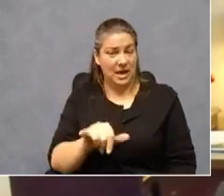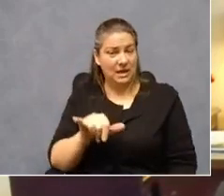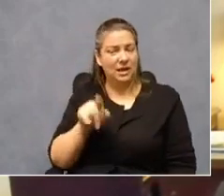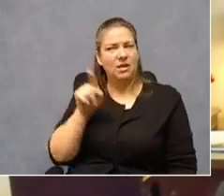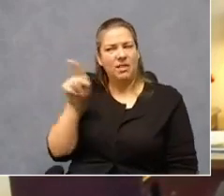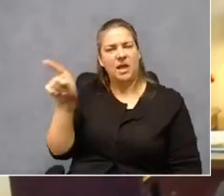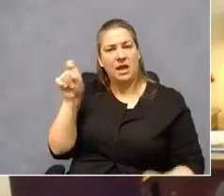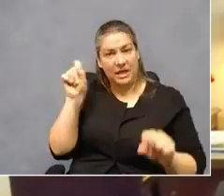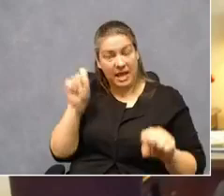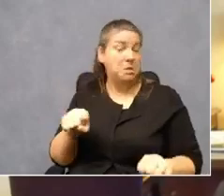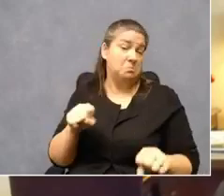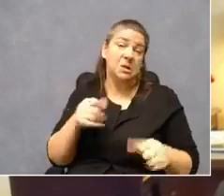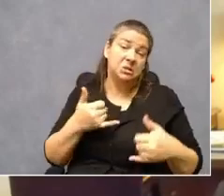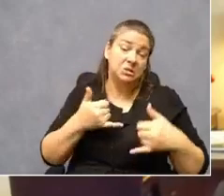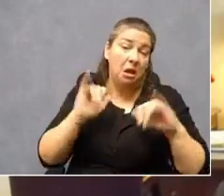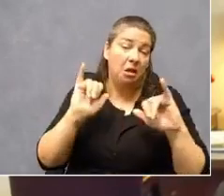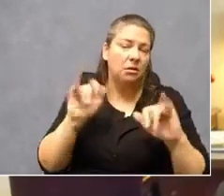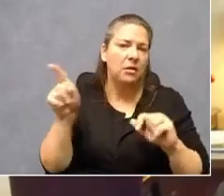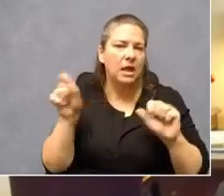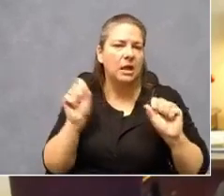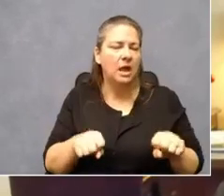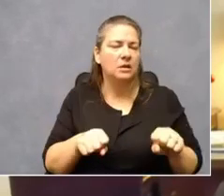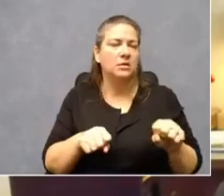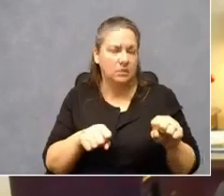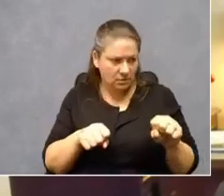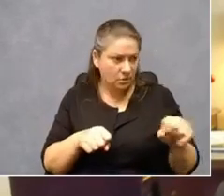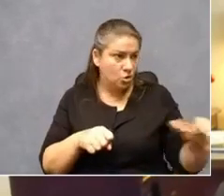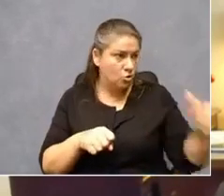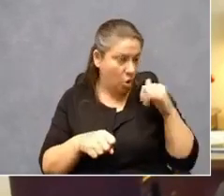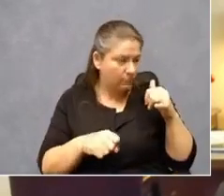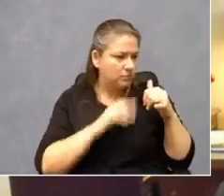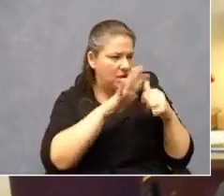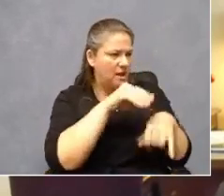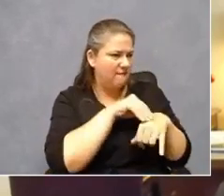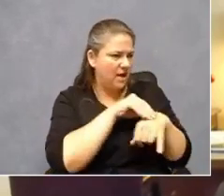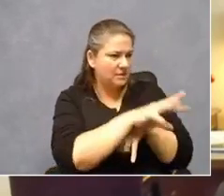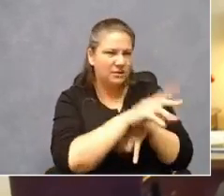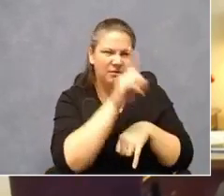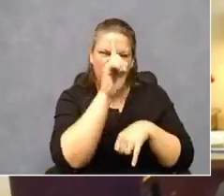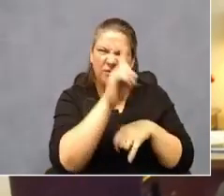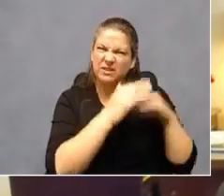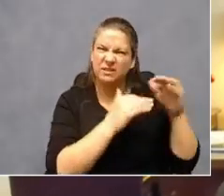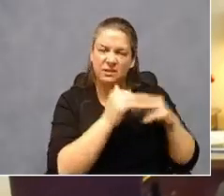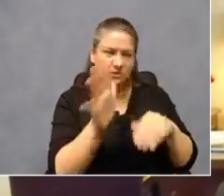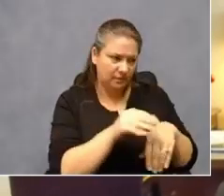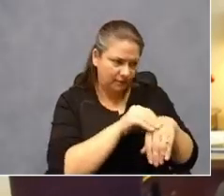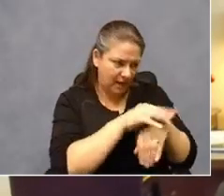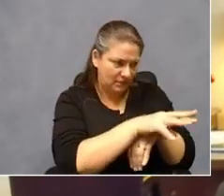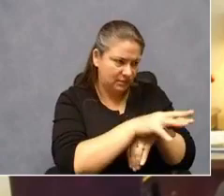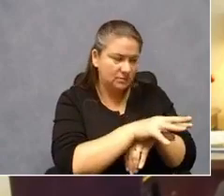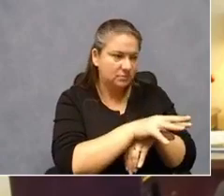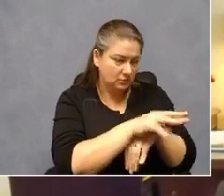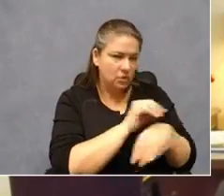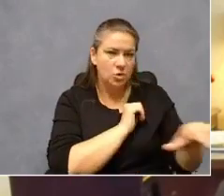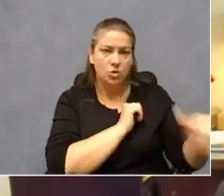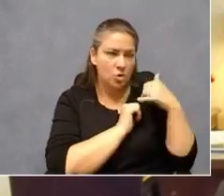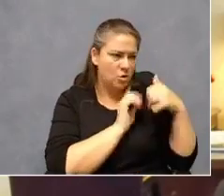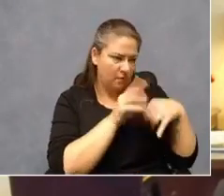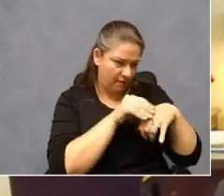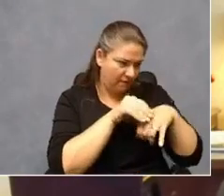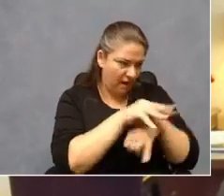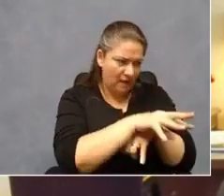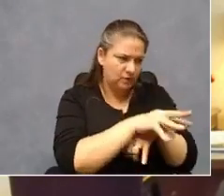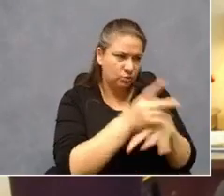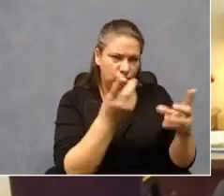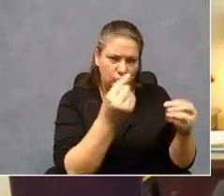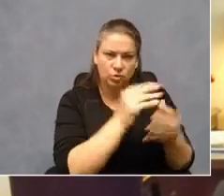give advice to all facilities across Kentucky. They also partnered with us when we were beginning